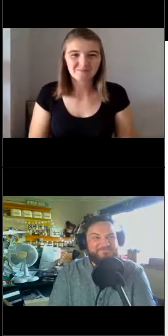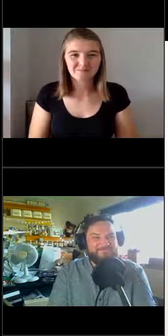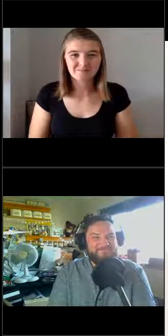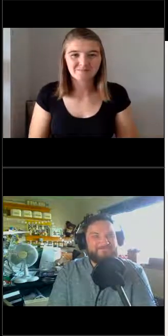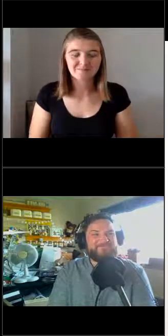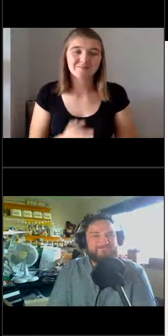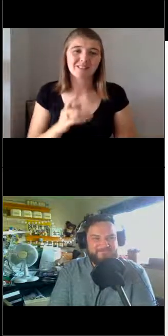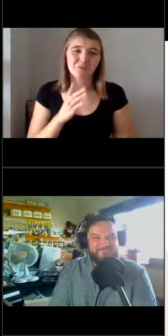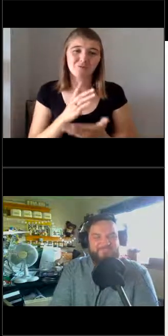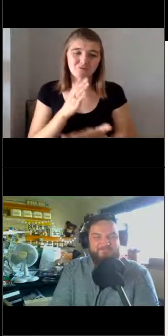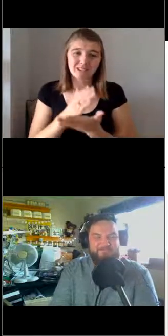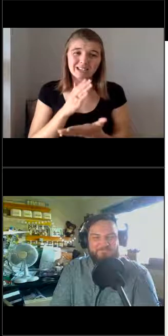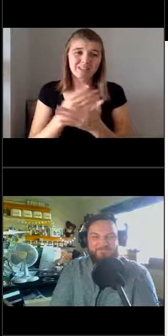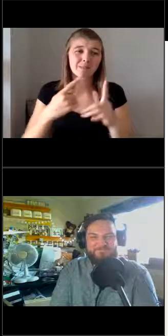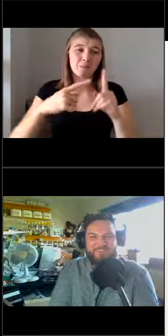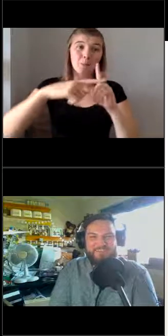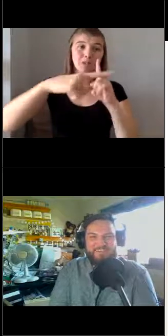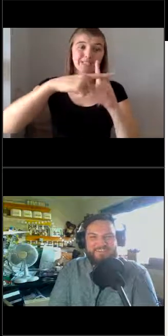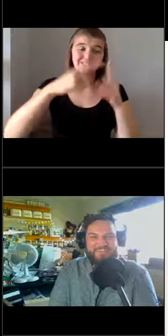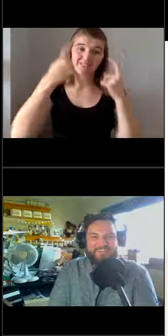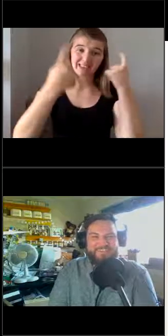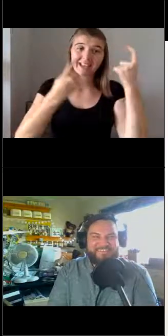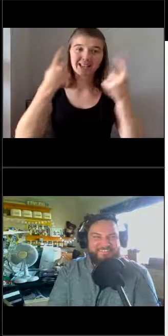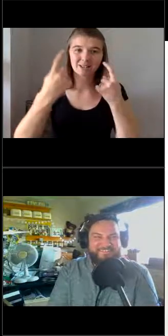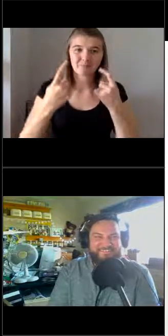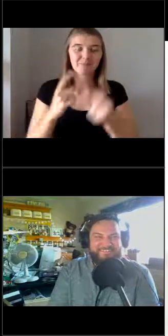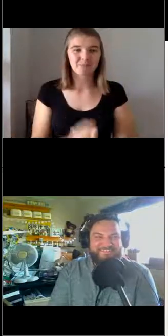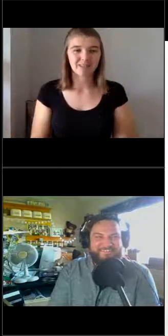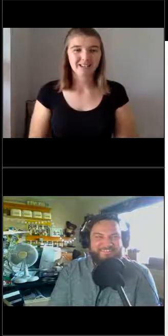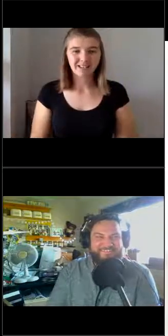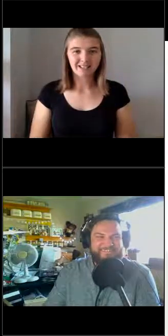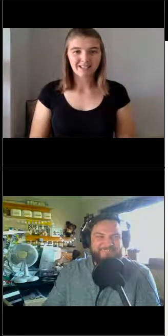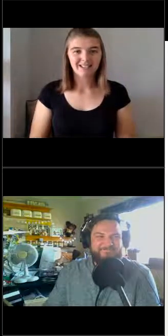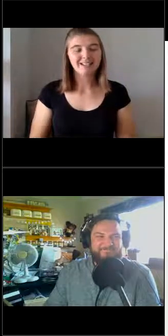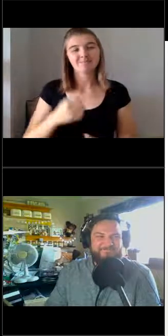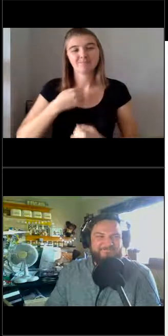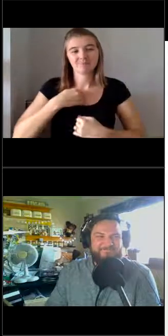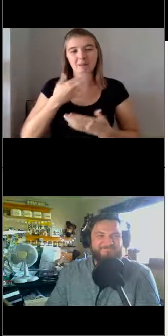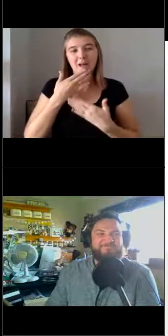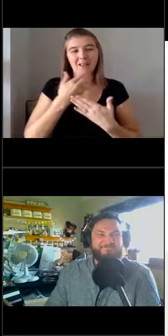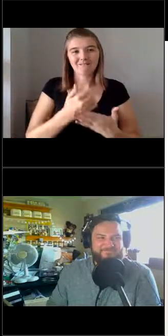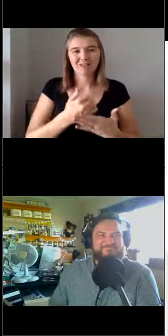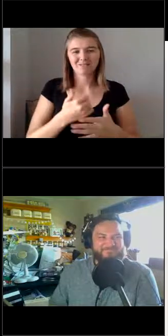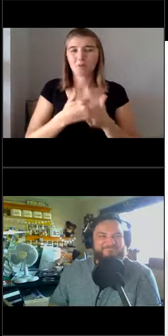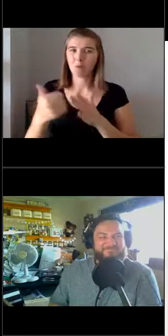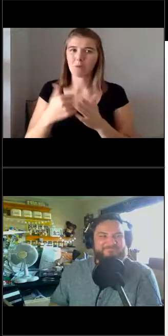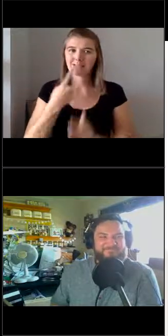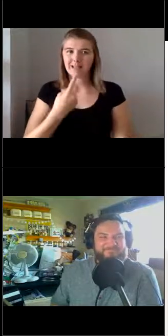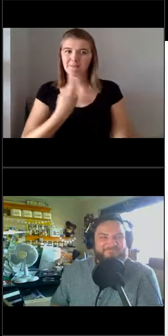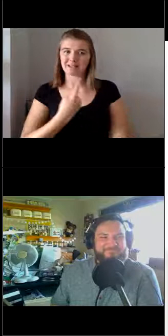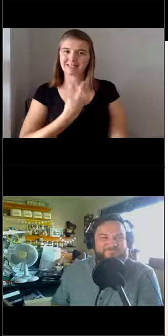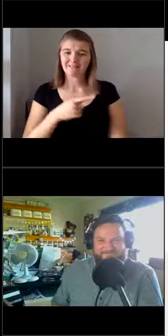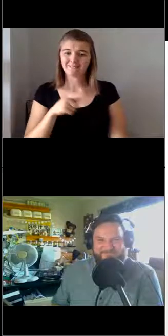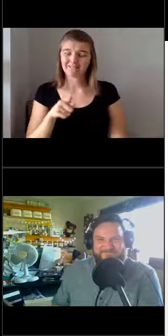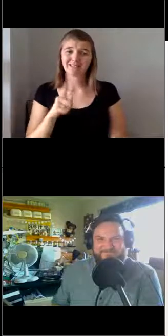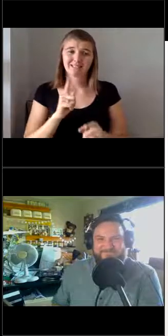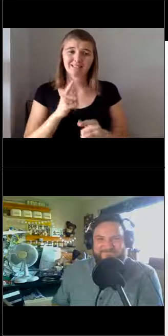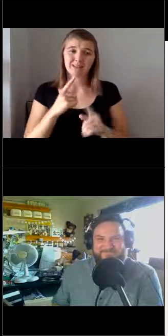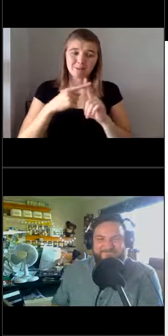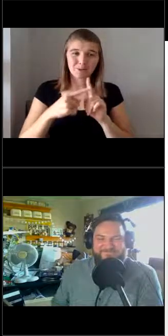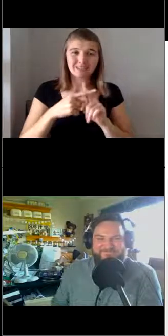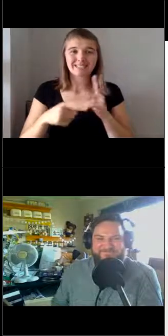know, thinking as well. Yeah. So yeah, I think that's the advice that I give myself constantly throughout this, you know,